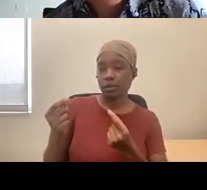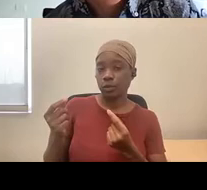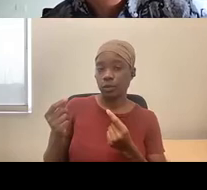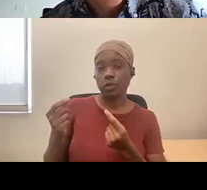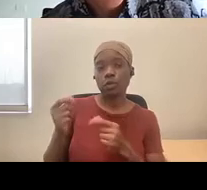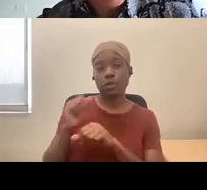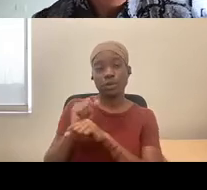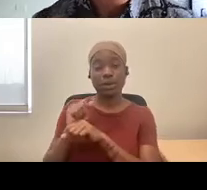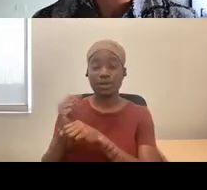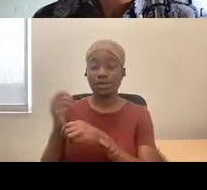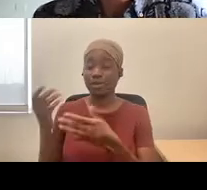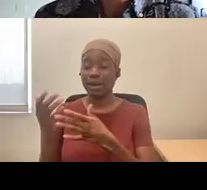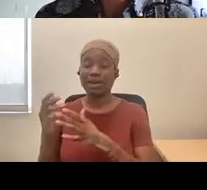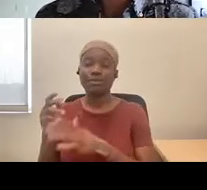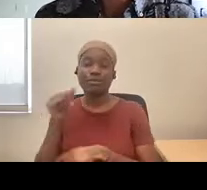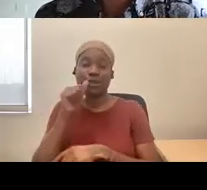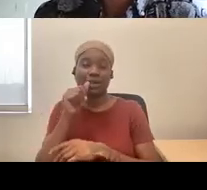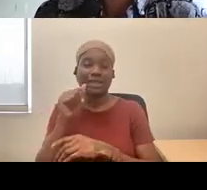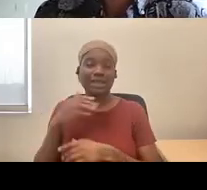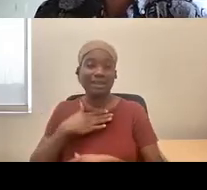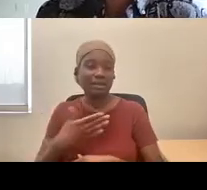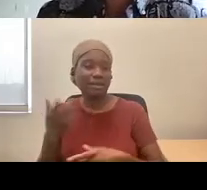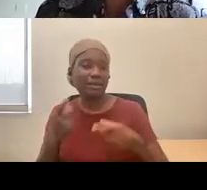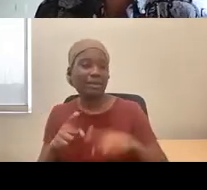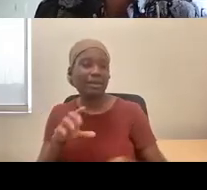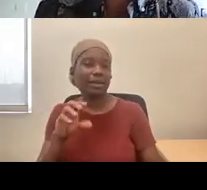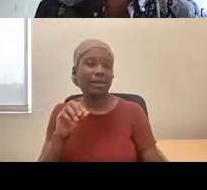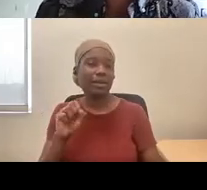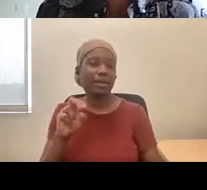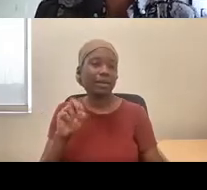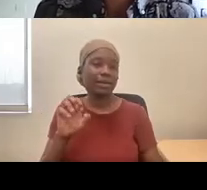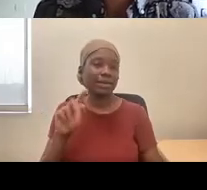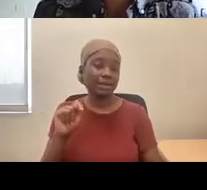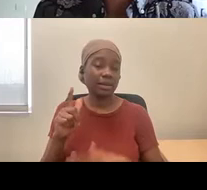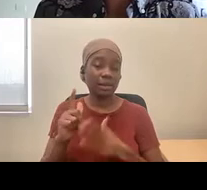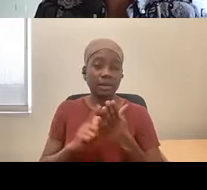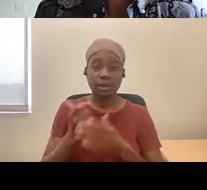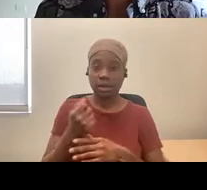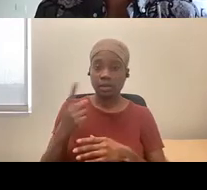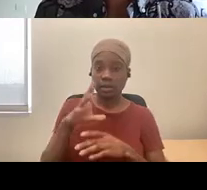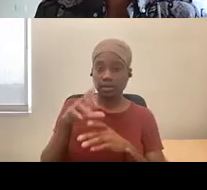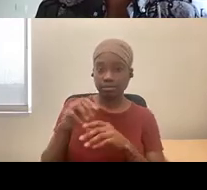consent laws. Is anybody working on any campaigns or know about any right now that we could get involved in?